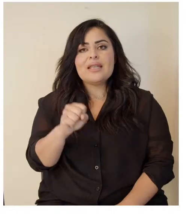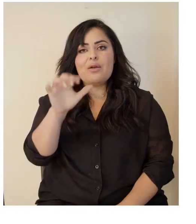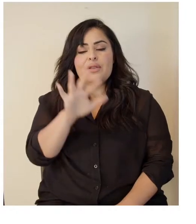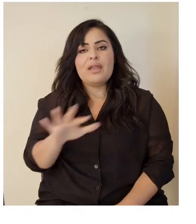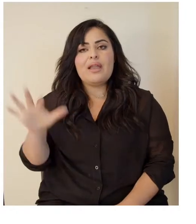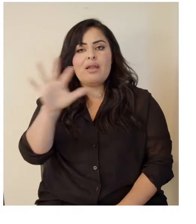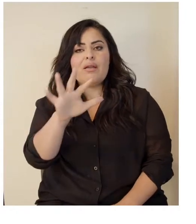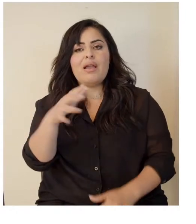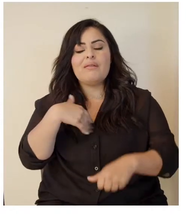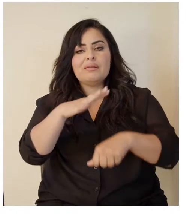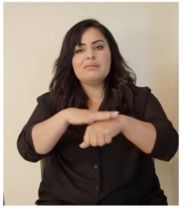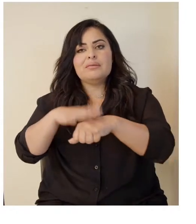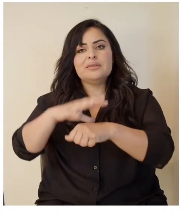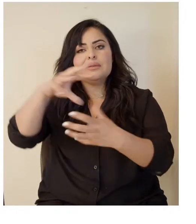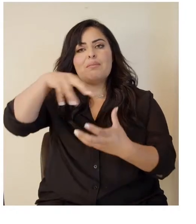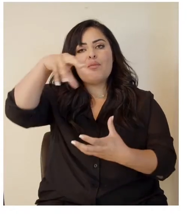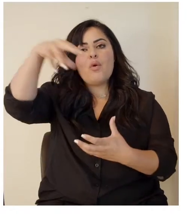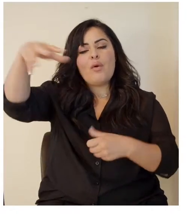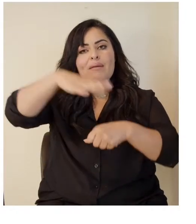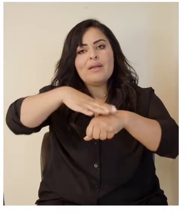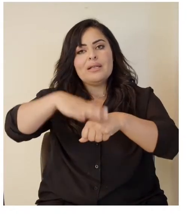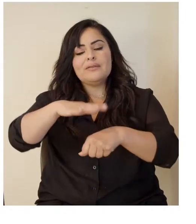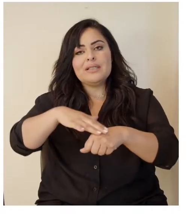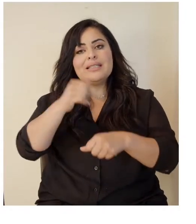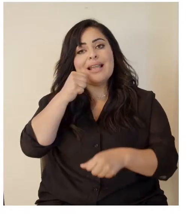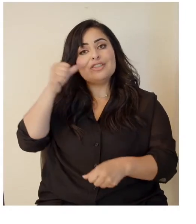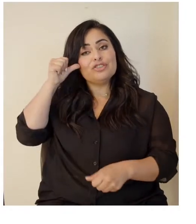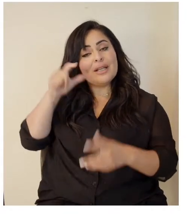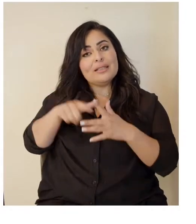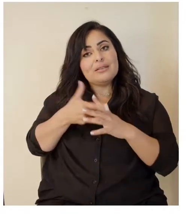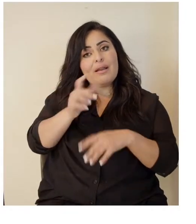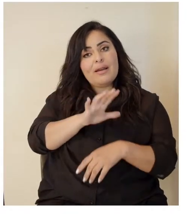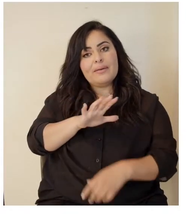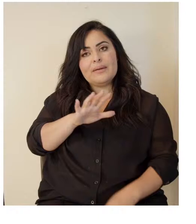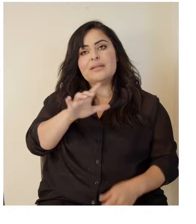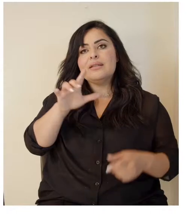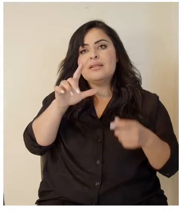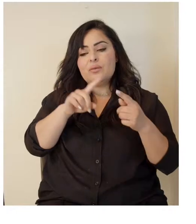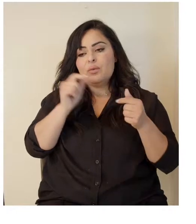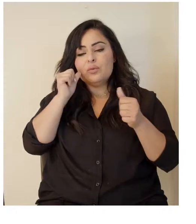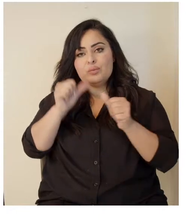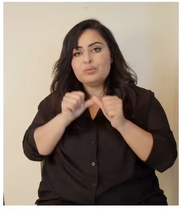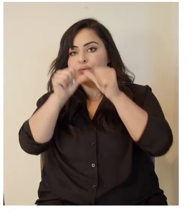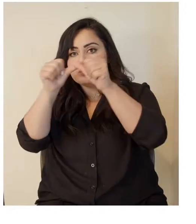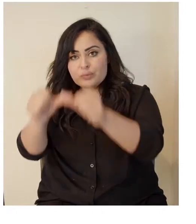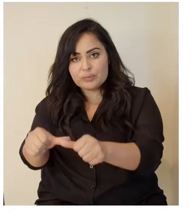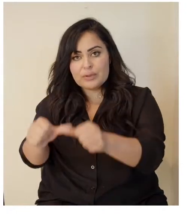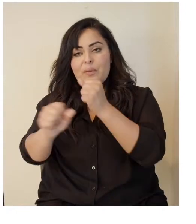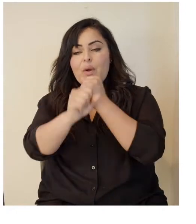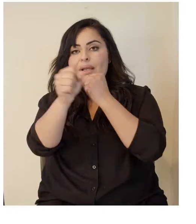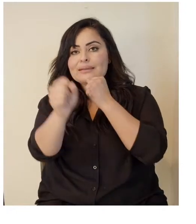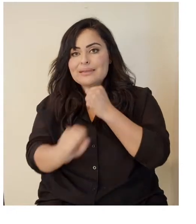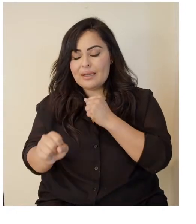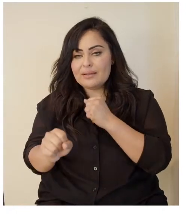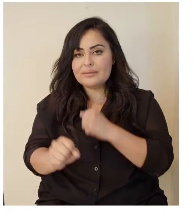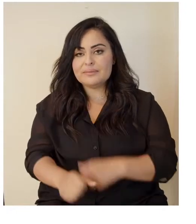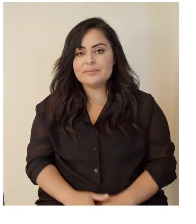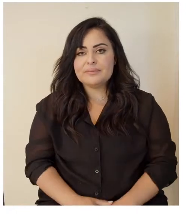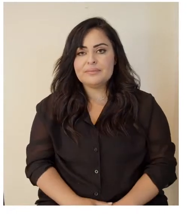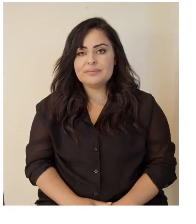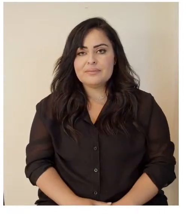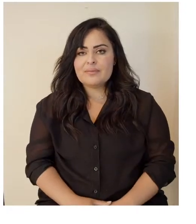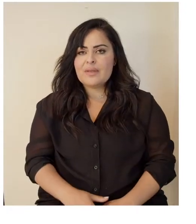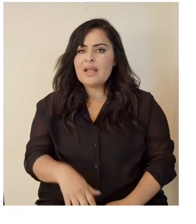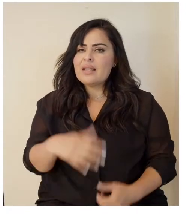smoke advisory through Saturday, January 11th at 5 p.m. There is no doubt that this advisory will be extended. Now,